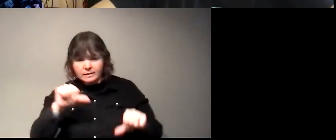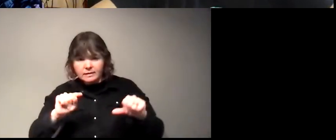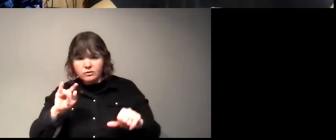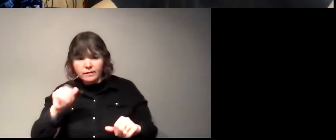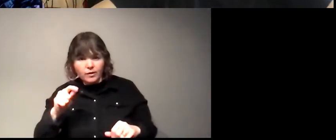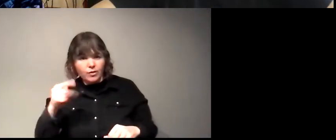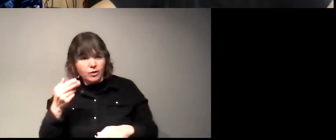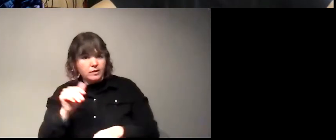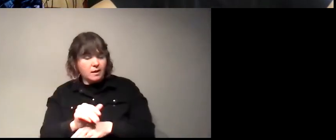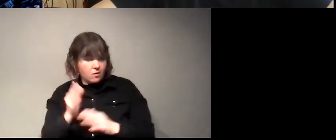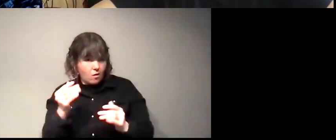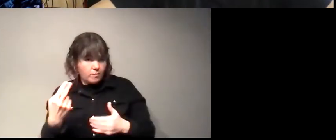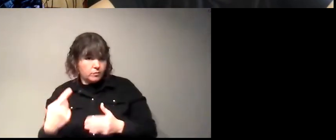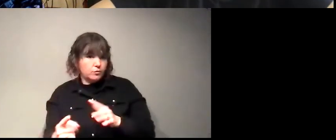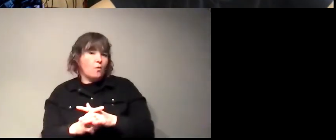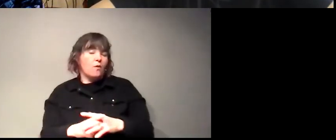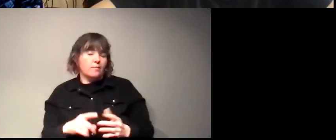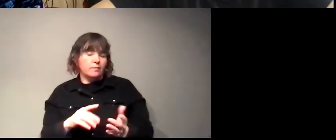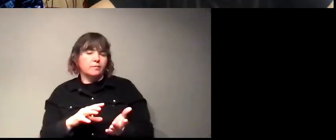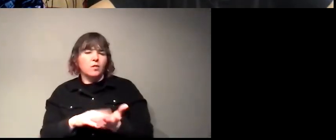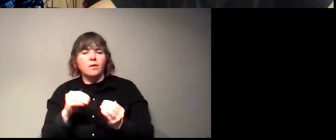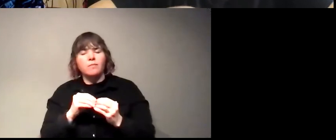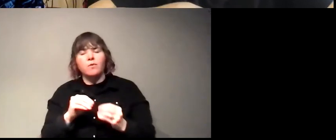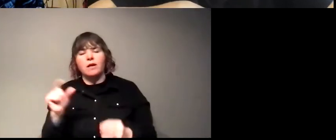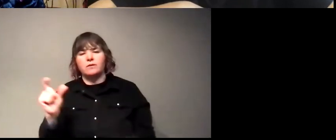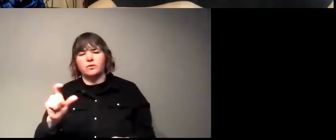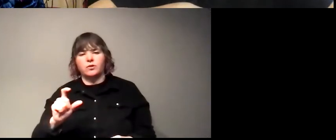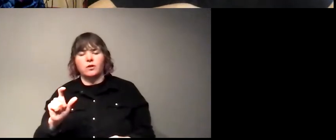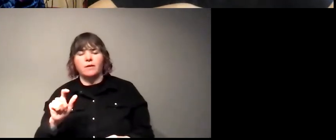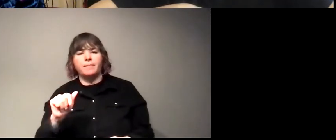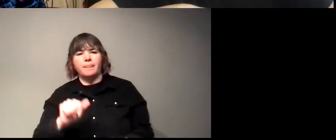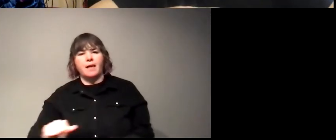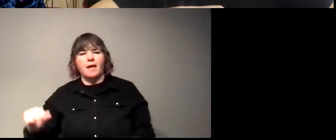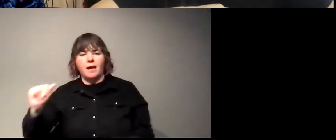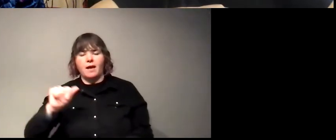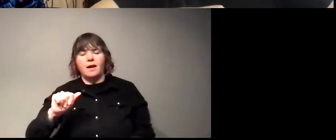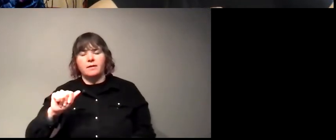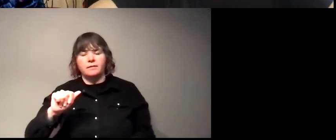Thursday night, I hope you come. You can learn more about that on our Instagram at